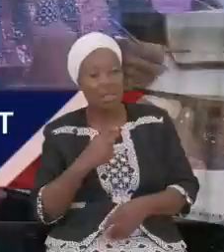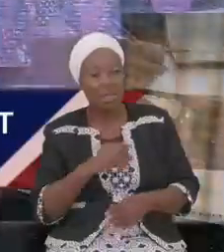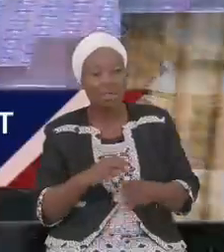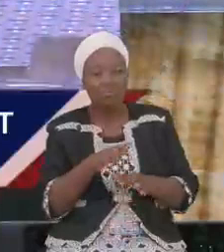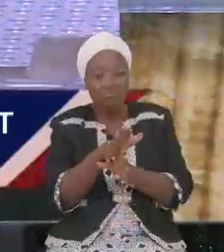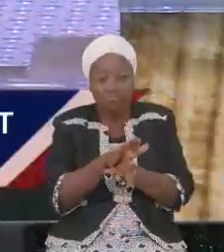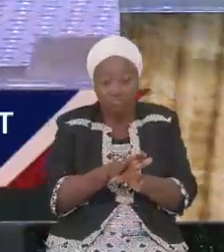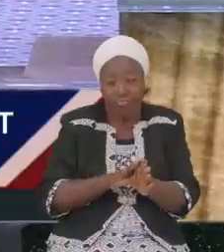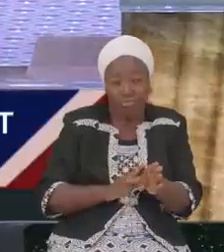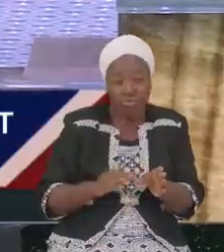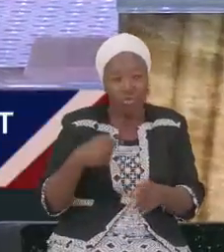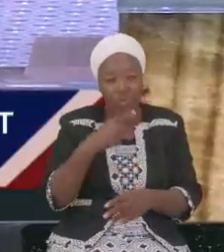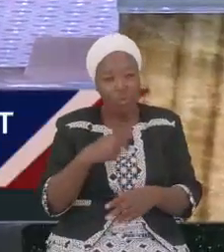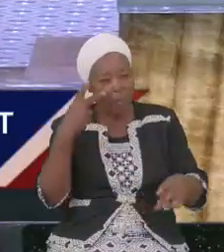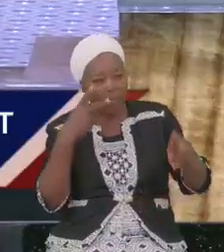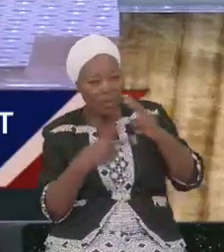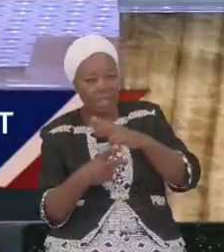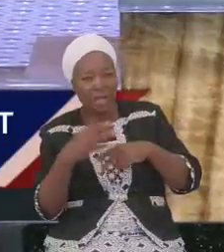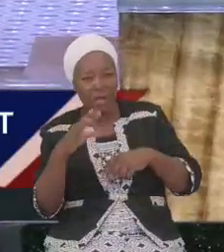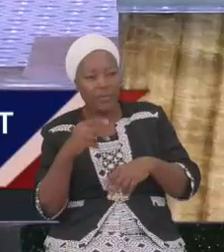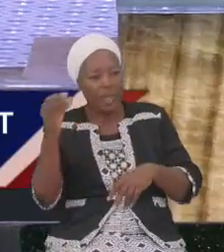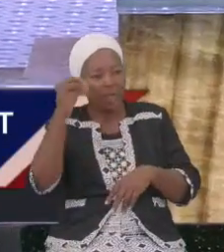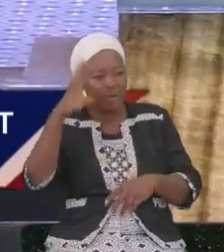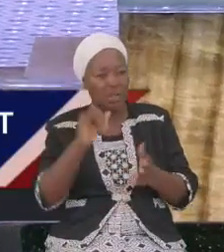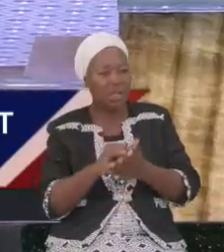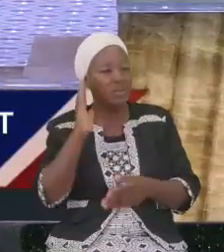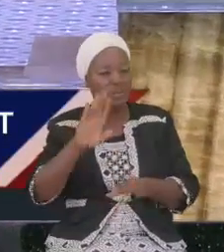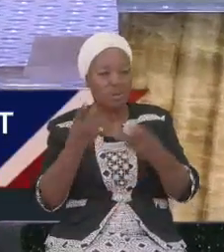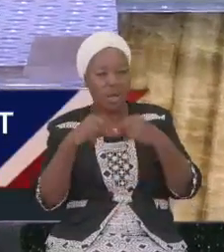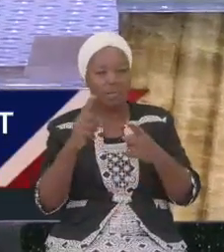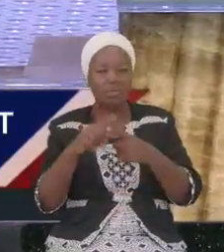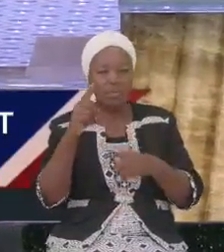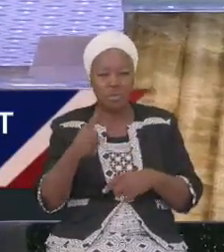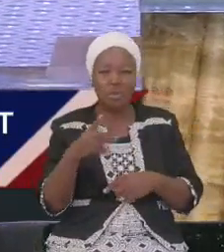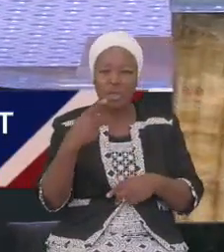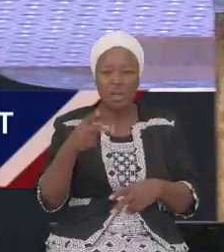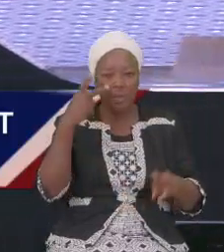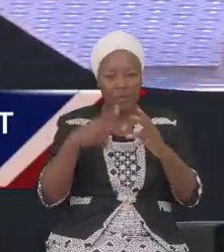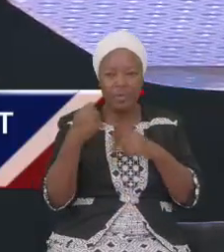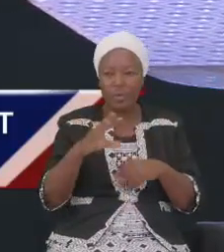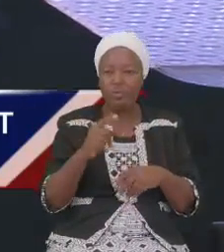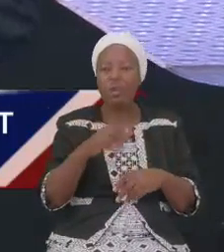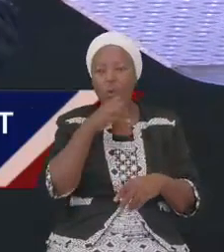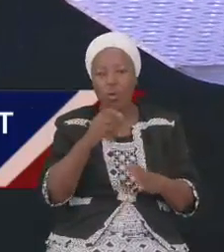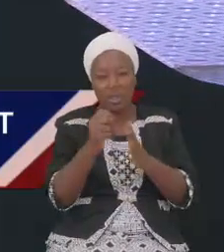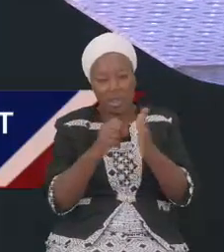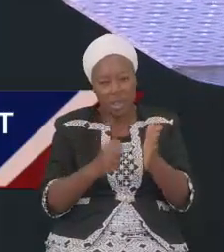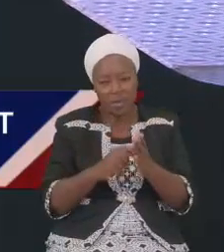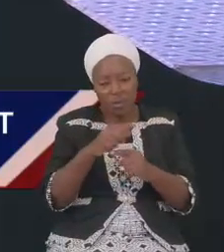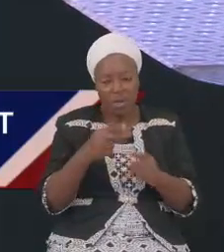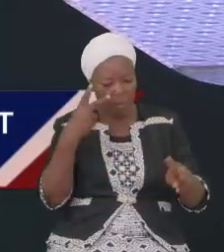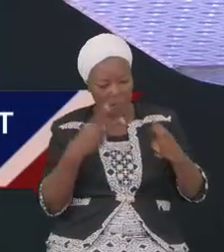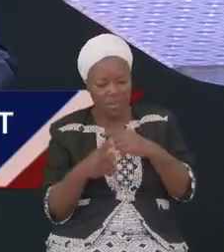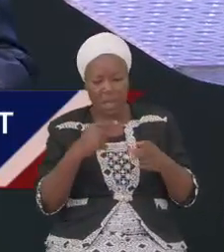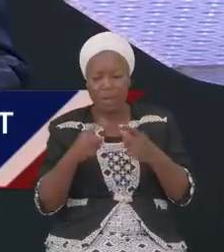the grace that should come unto you. The prophets of the Old Testament, when they prophesied